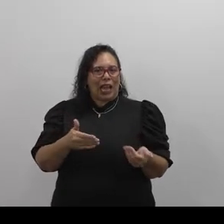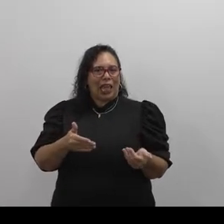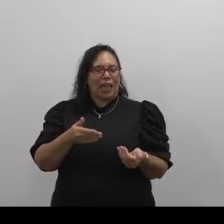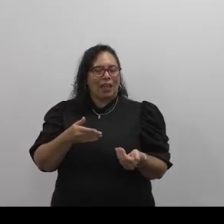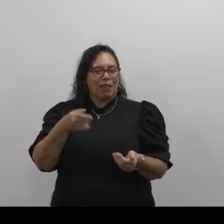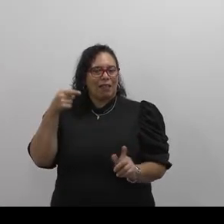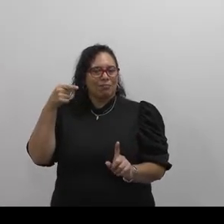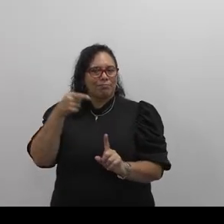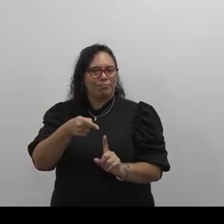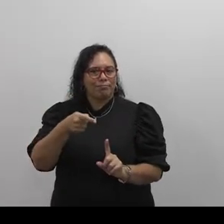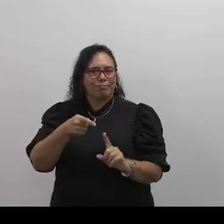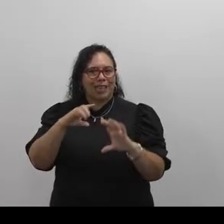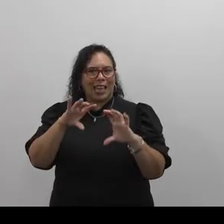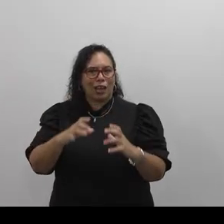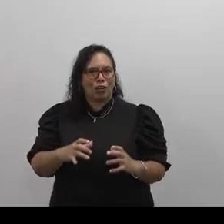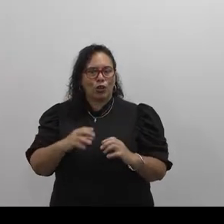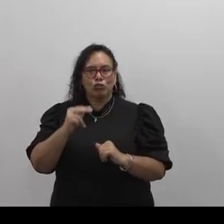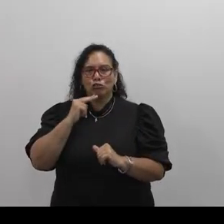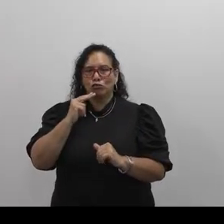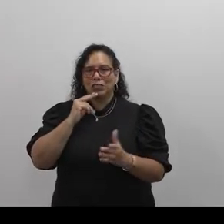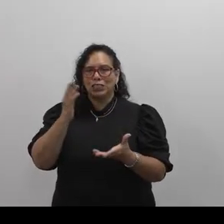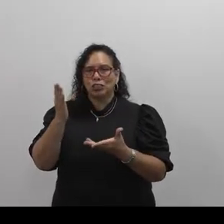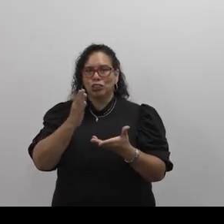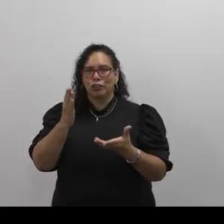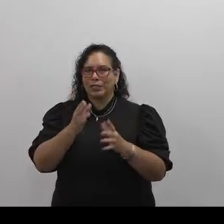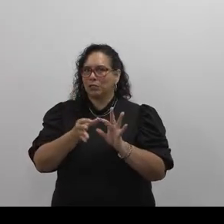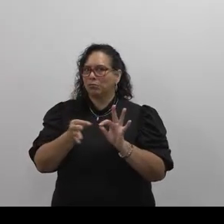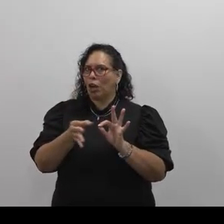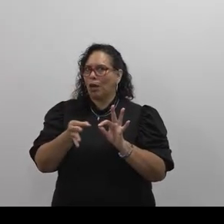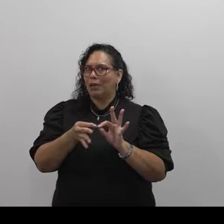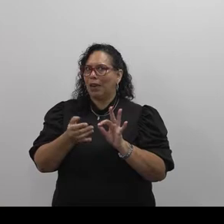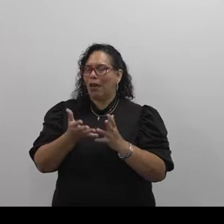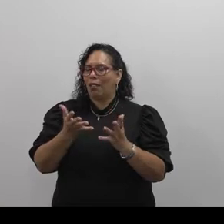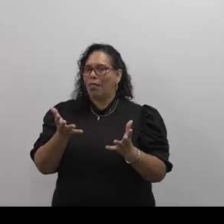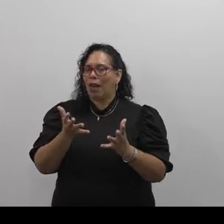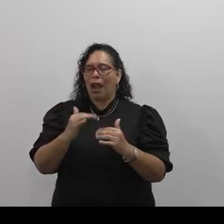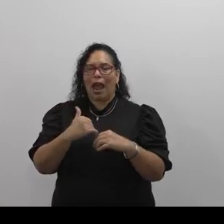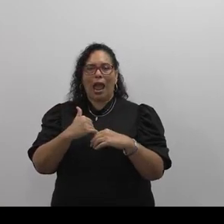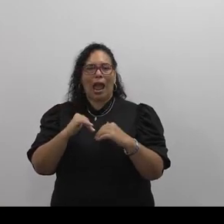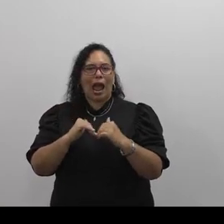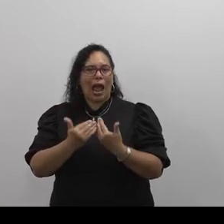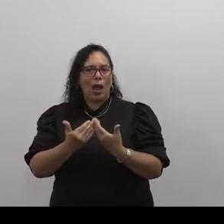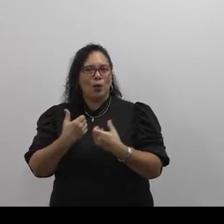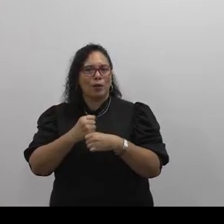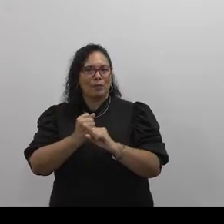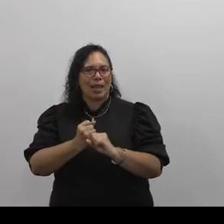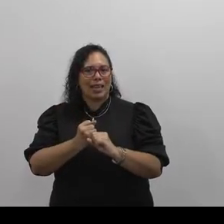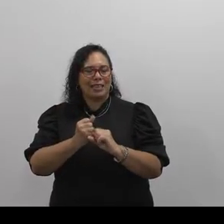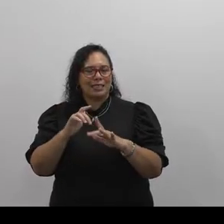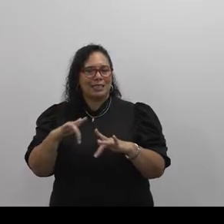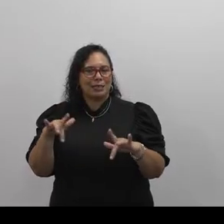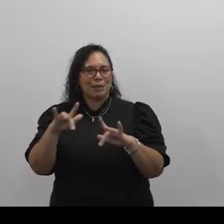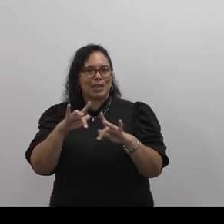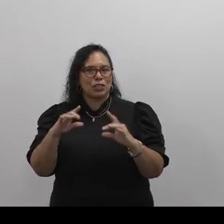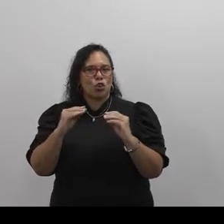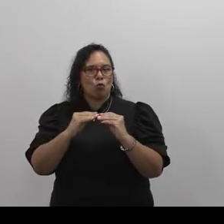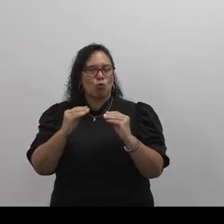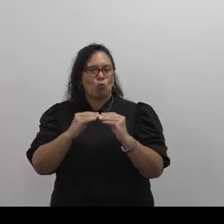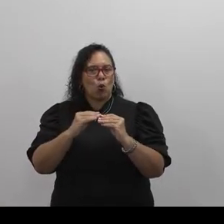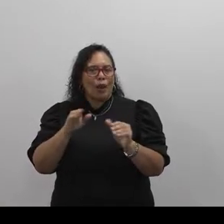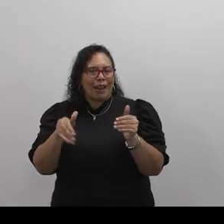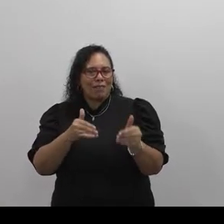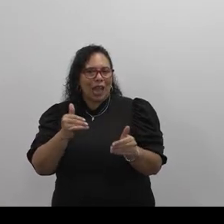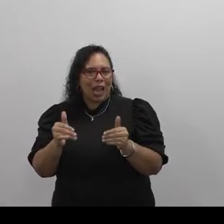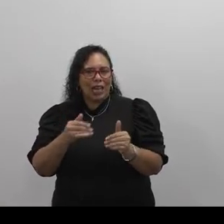category where our nutrition services folks commented on quite a bit. How do we make our spaces more inviting so kids want to come and eat lunch here?